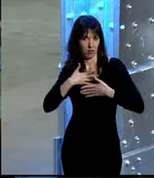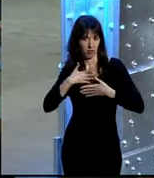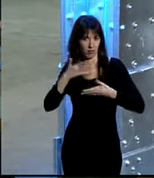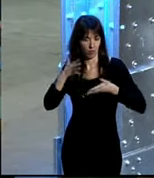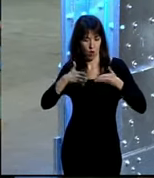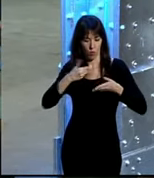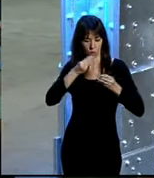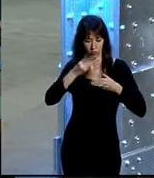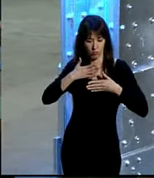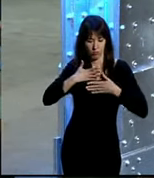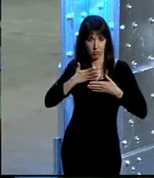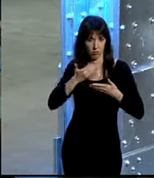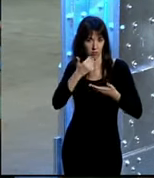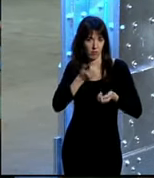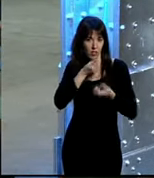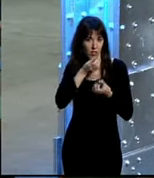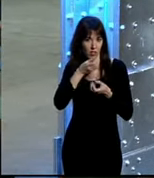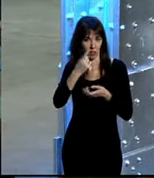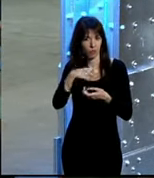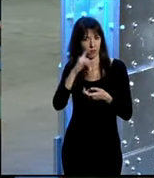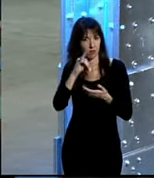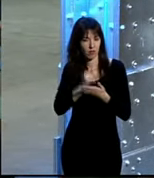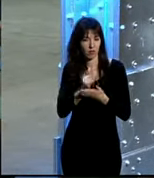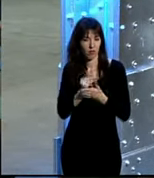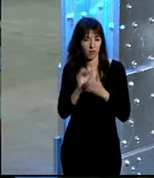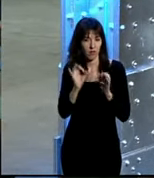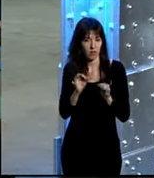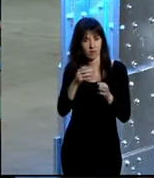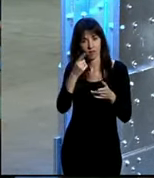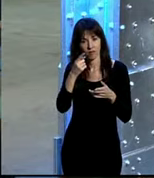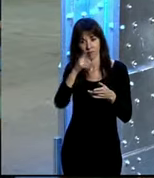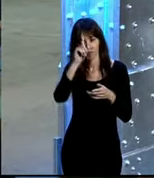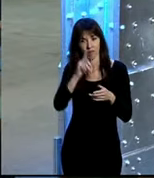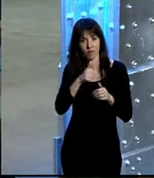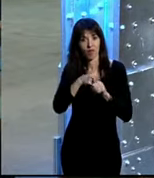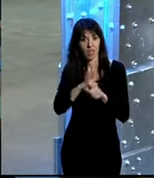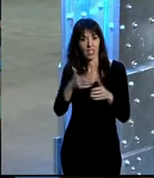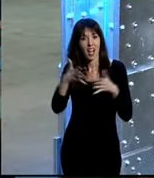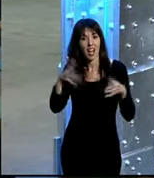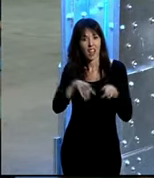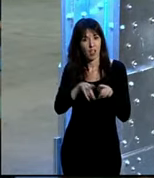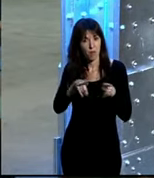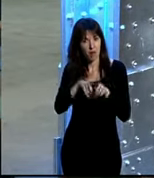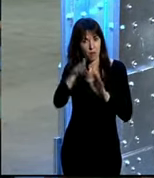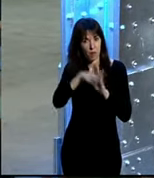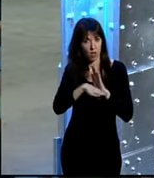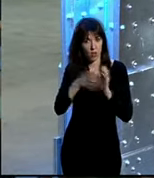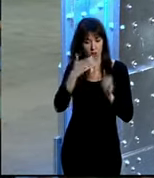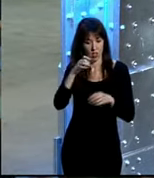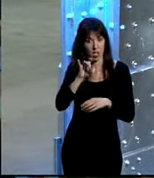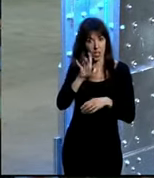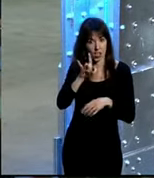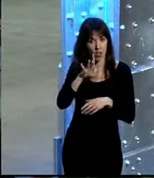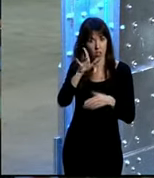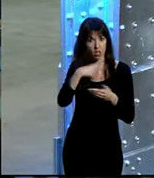presence, and we can include or use this remote presence for our narration. I don't know whether you keep up with Big